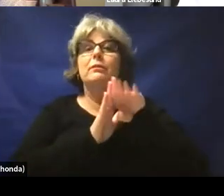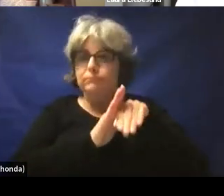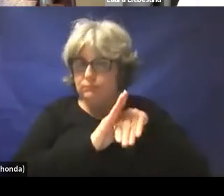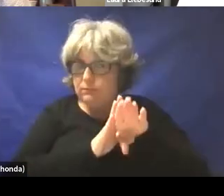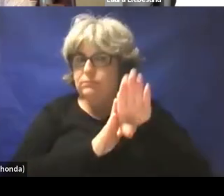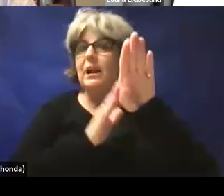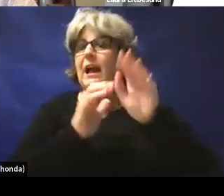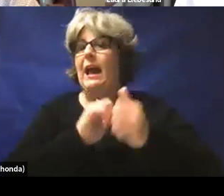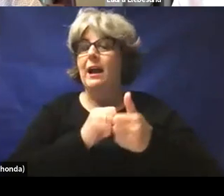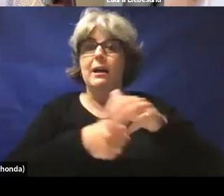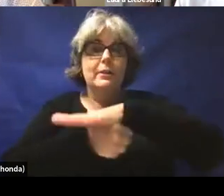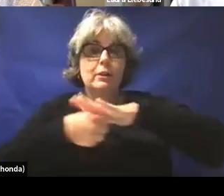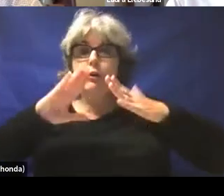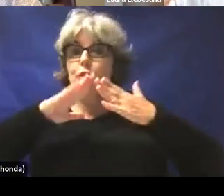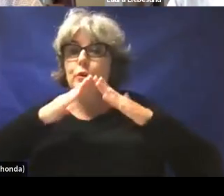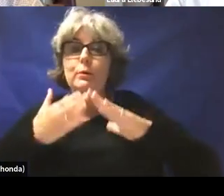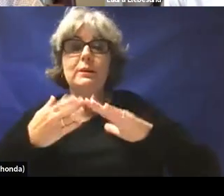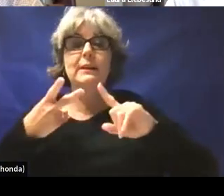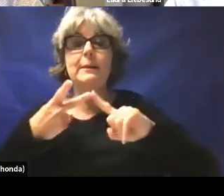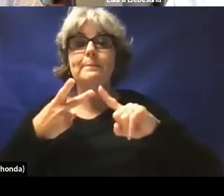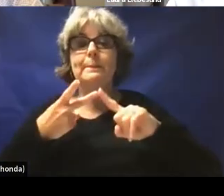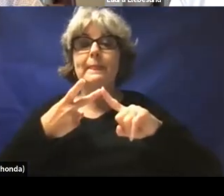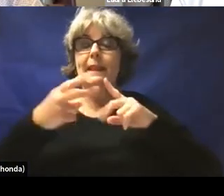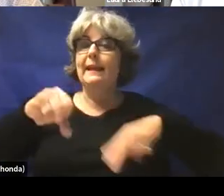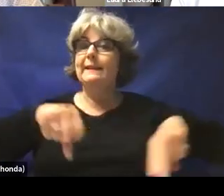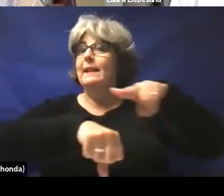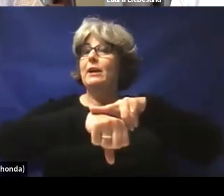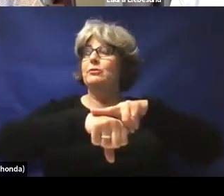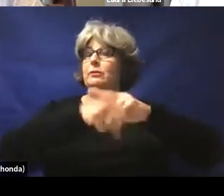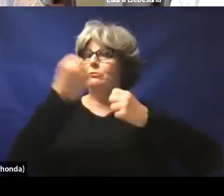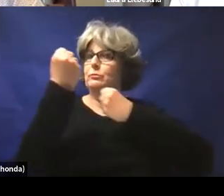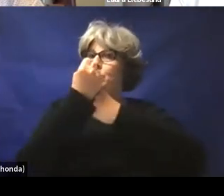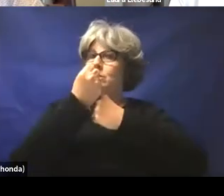them, their local community, but also like nationally.